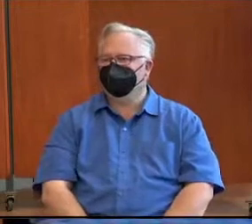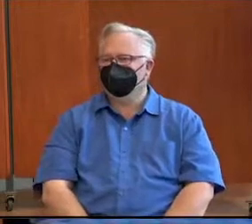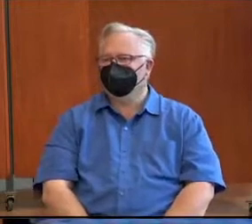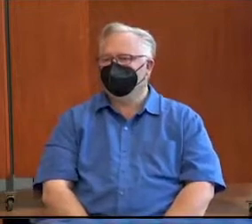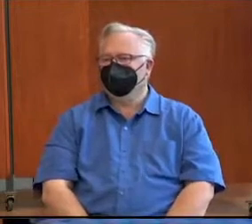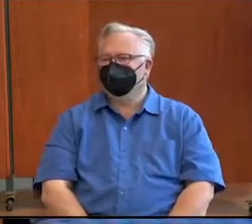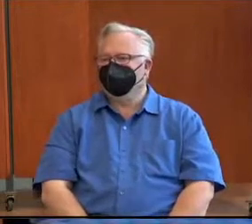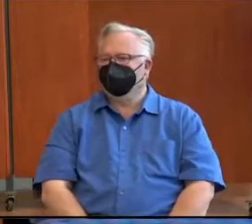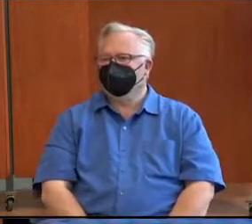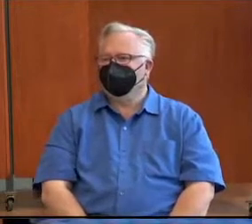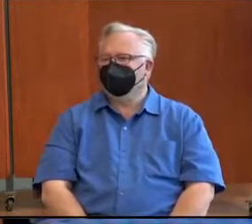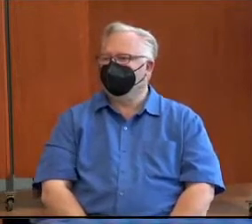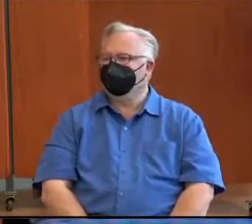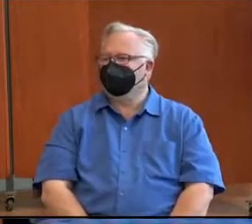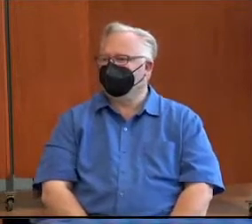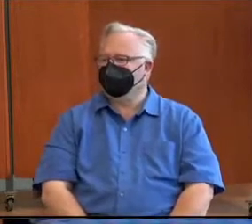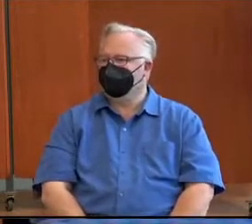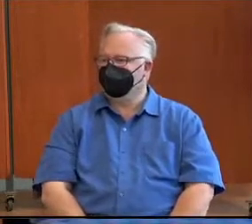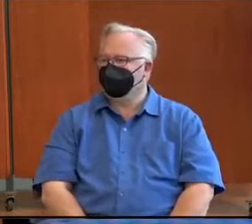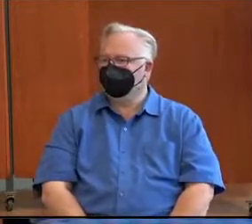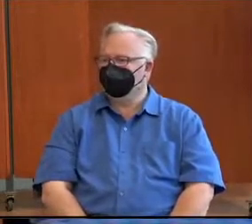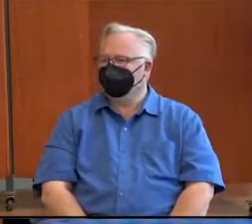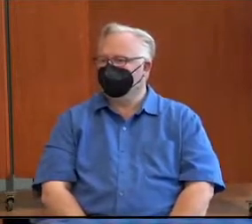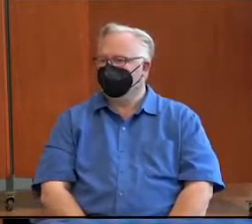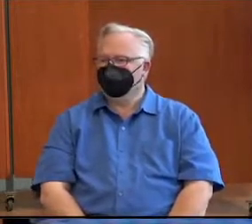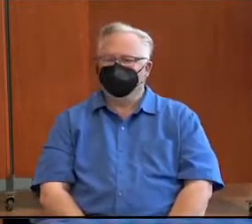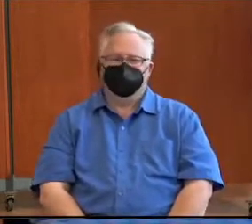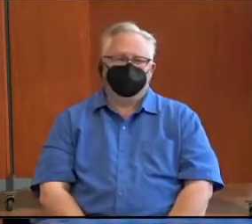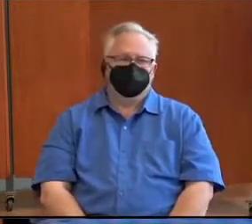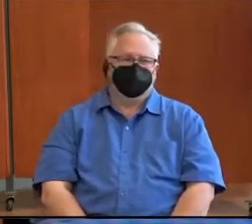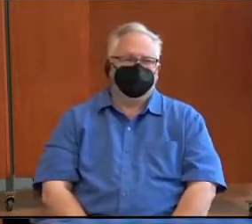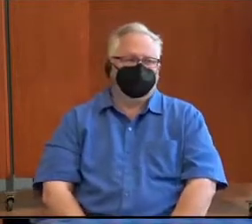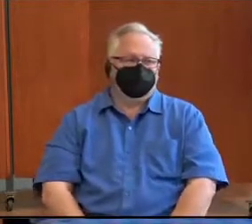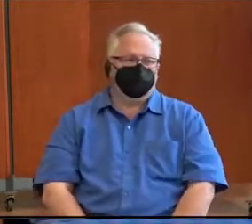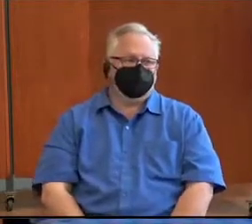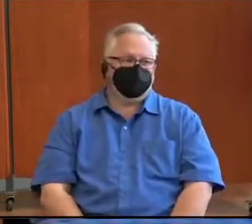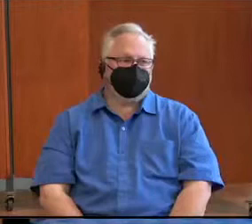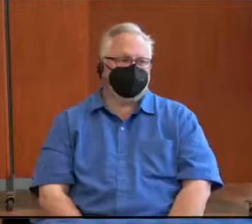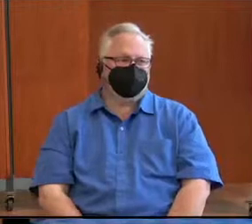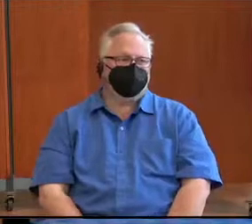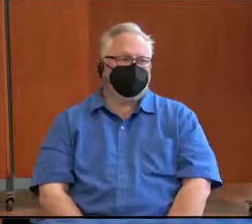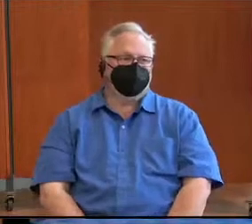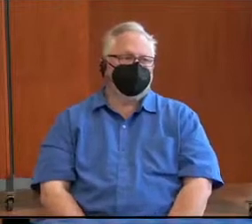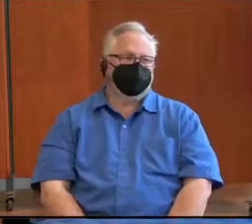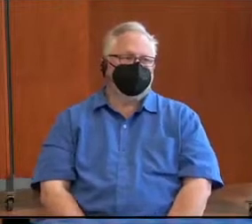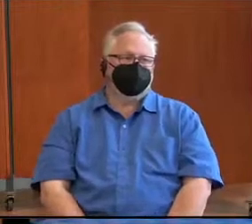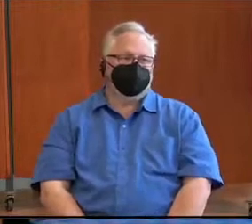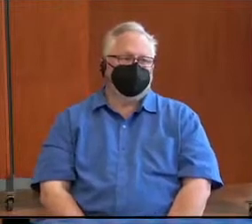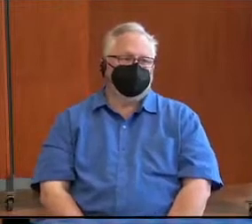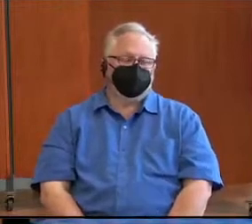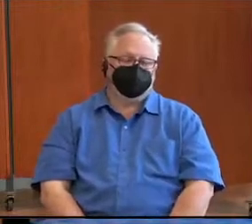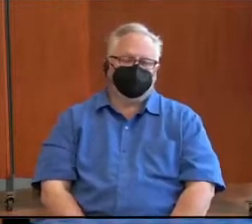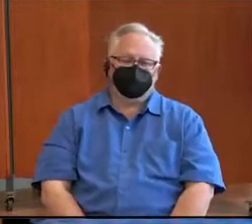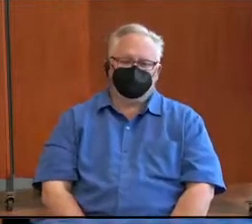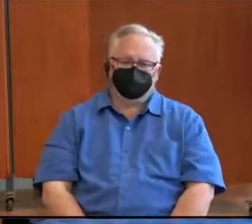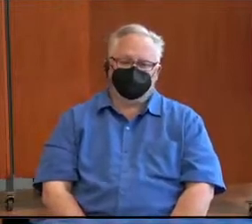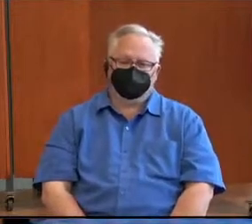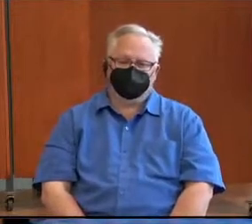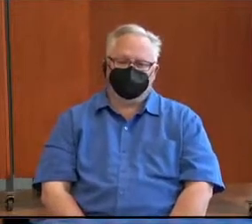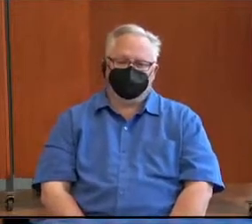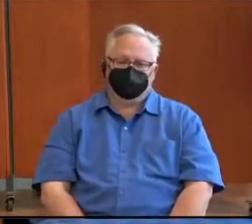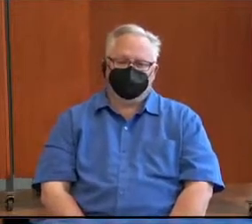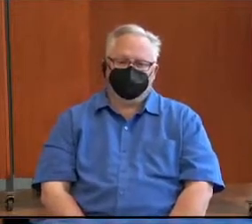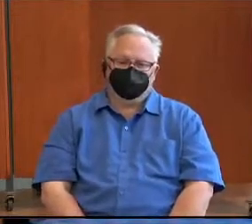fronteras, cuya misión es crear comunidad, fomentar el crecimiento espiritual y vivir nuestros